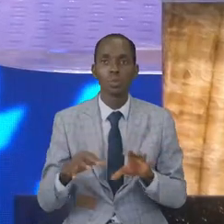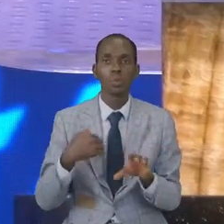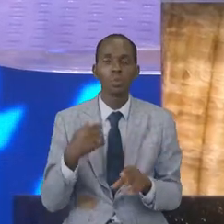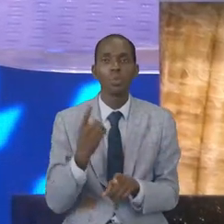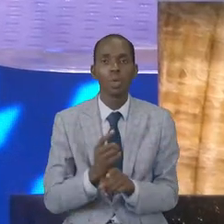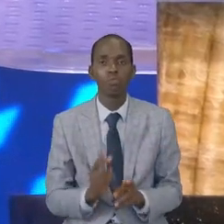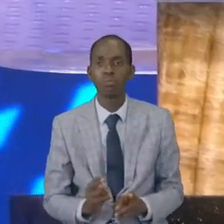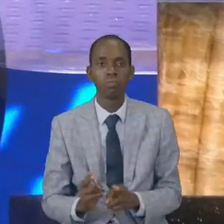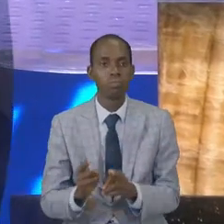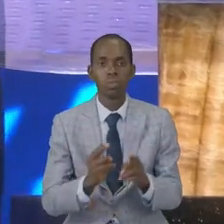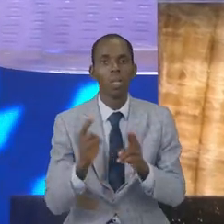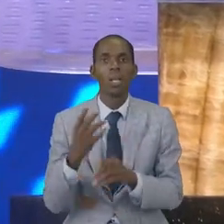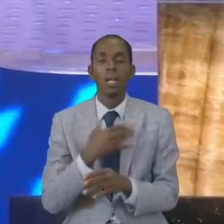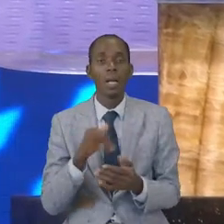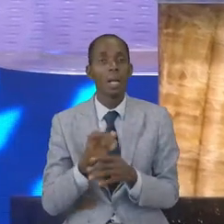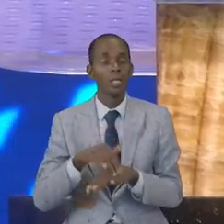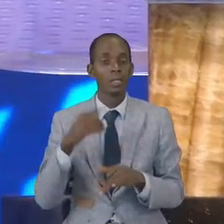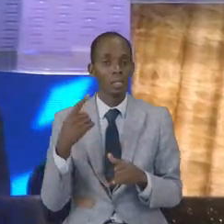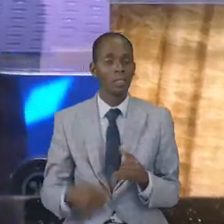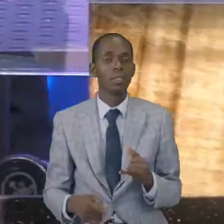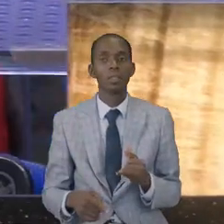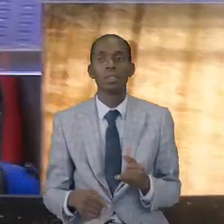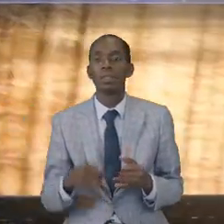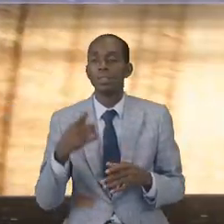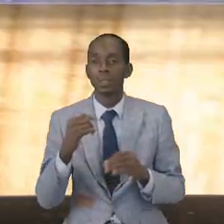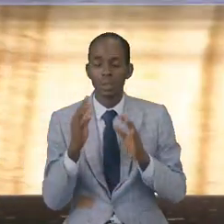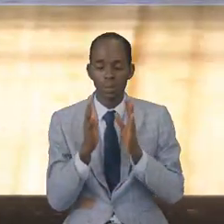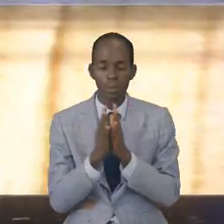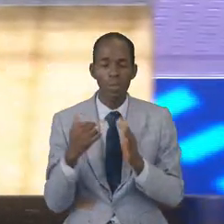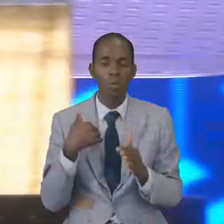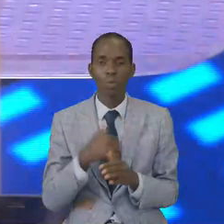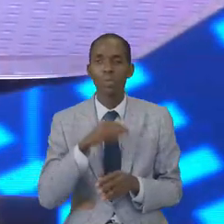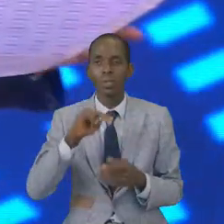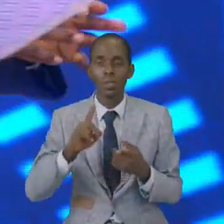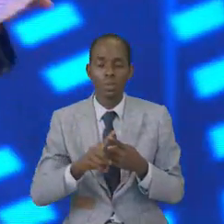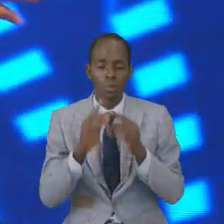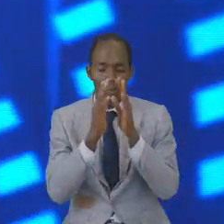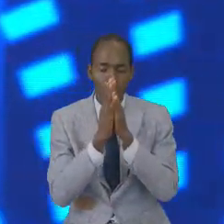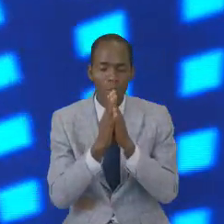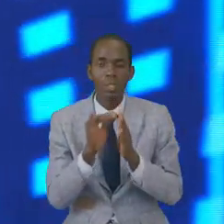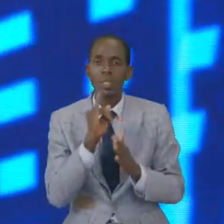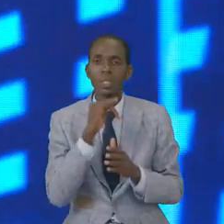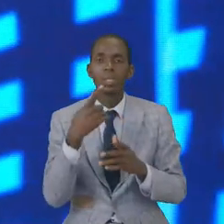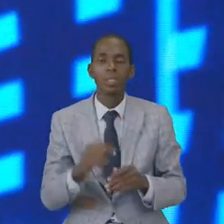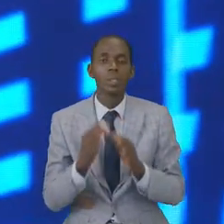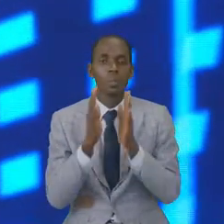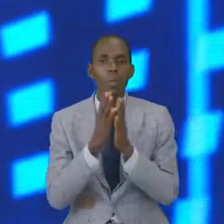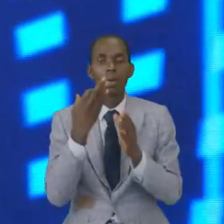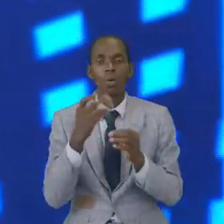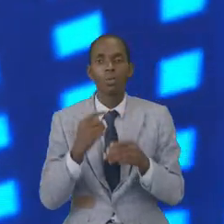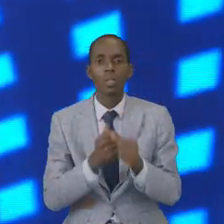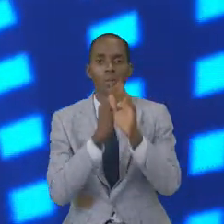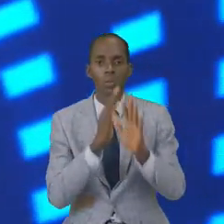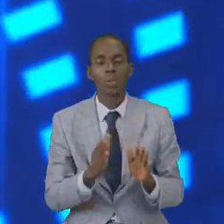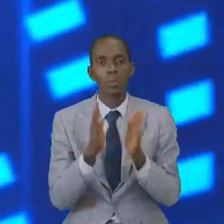rush ahead and get that thing done. And the prayer we need to pray is the prayer the apostle is praying